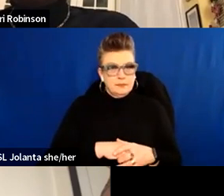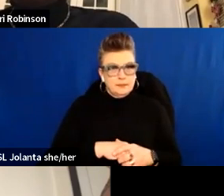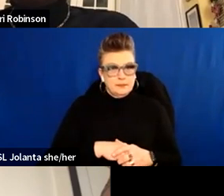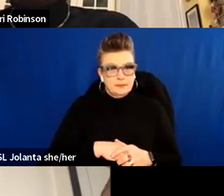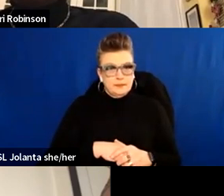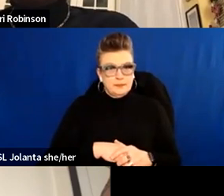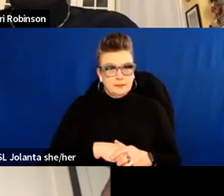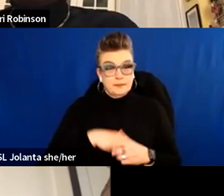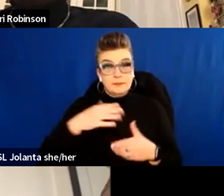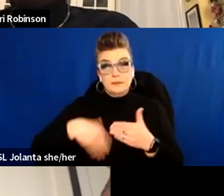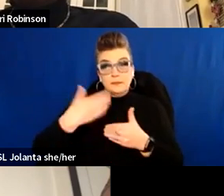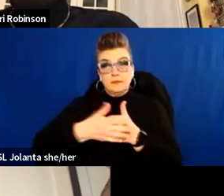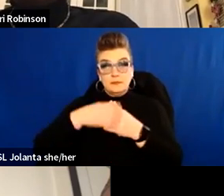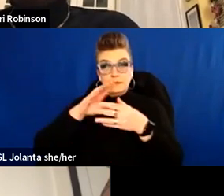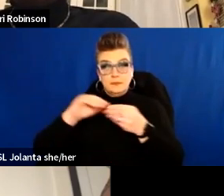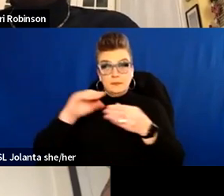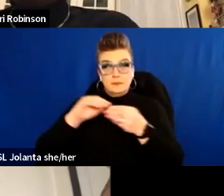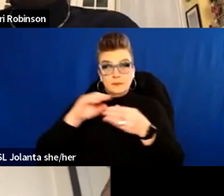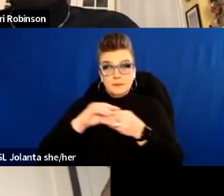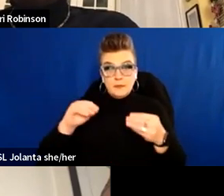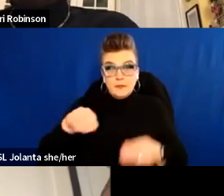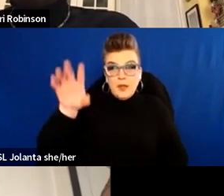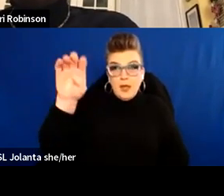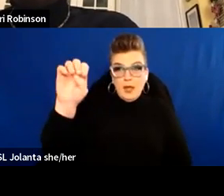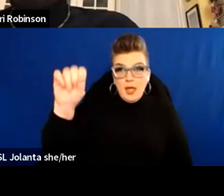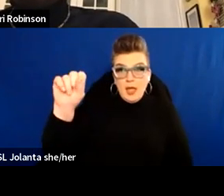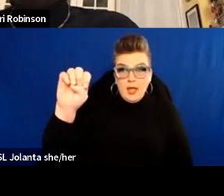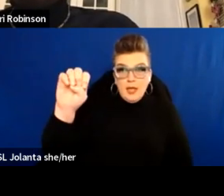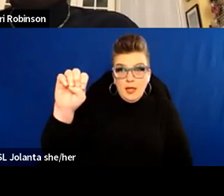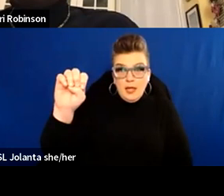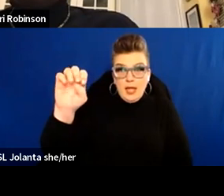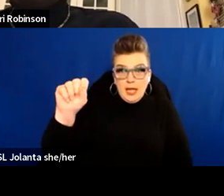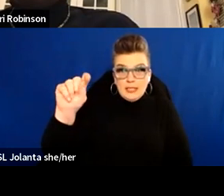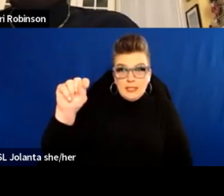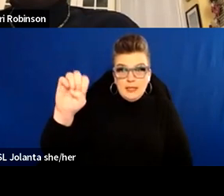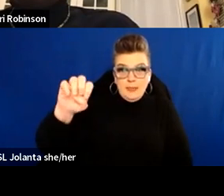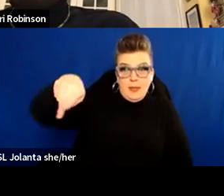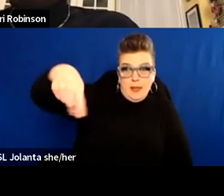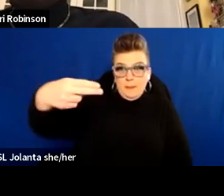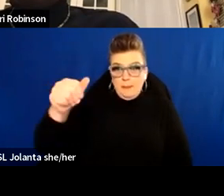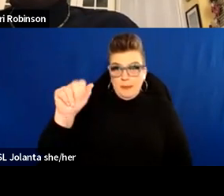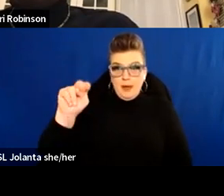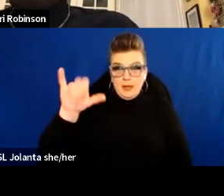our next speaker is a stephanie almanzar estefanil manser